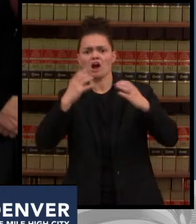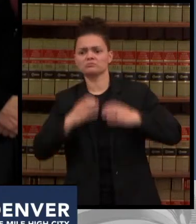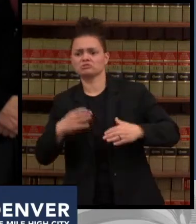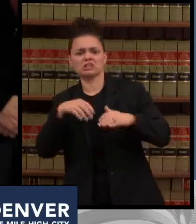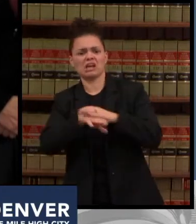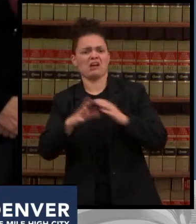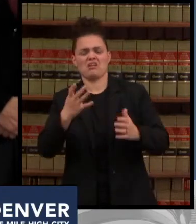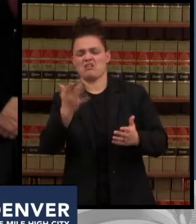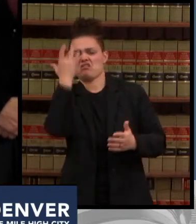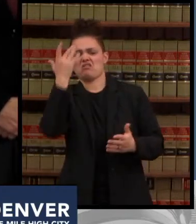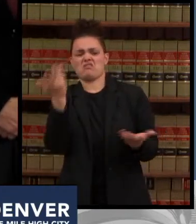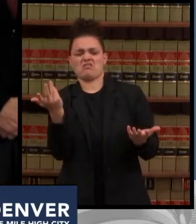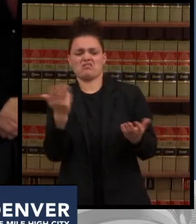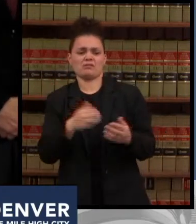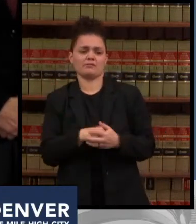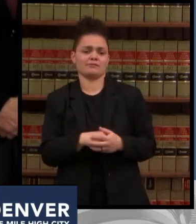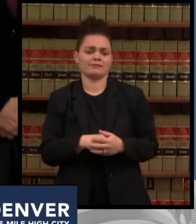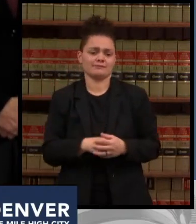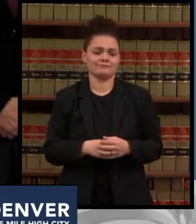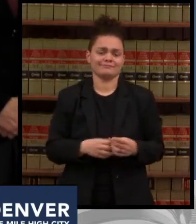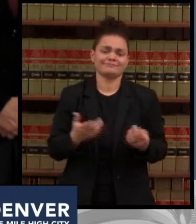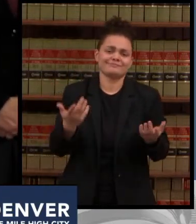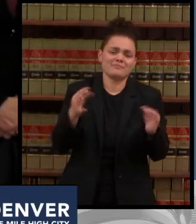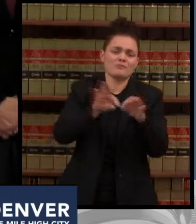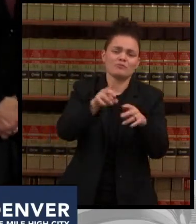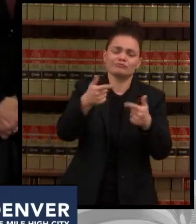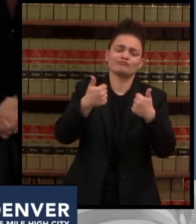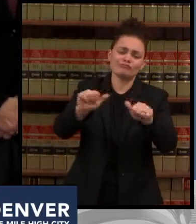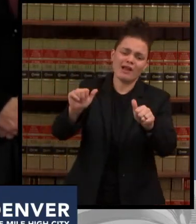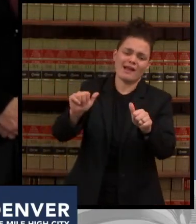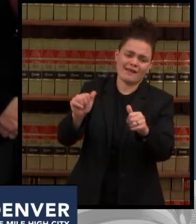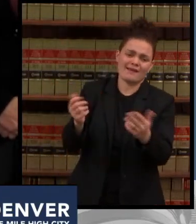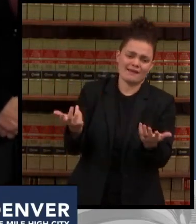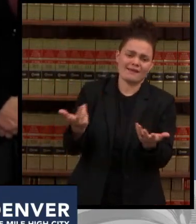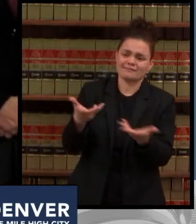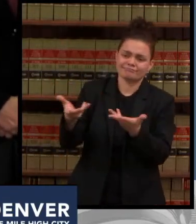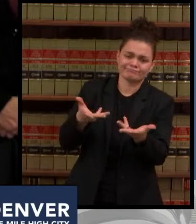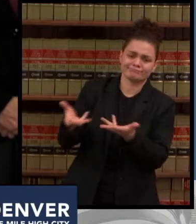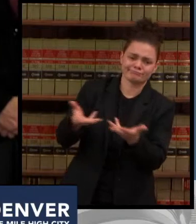a vaccine-only restaurant night. I bet you'll be full that night.